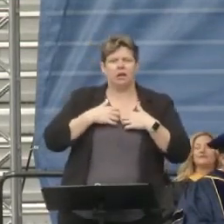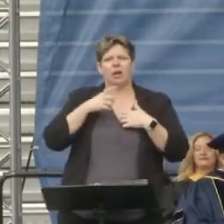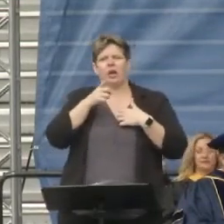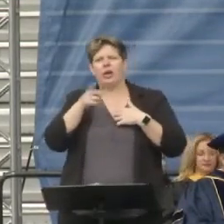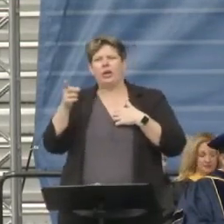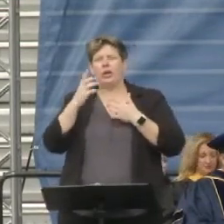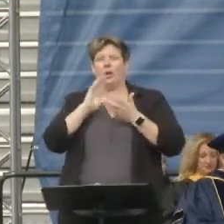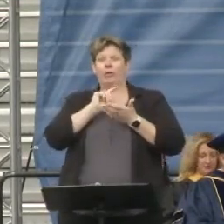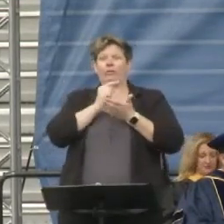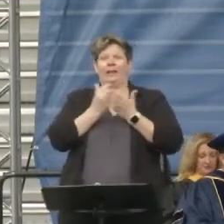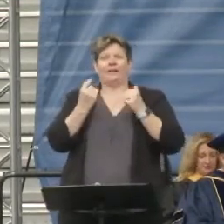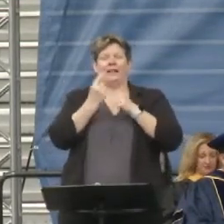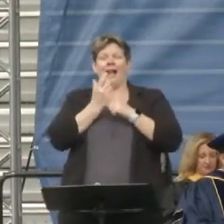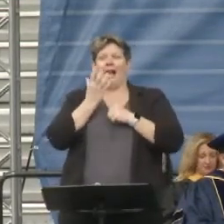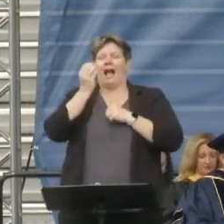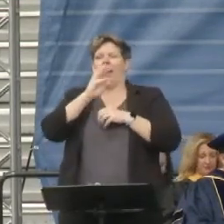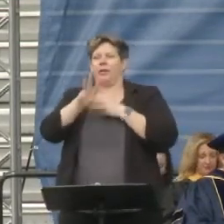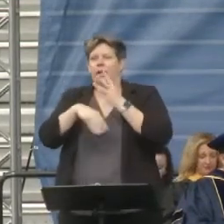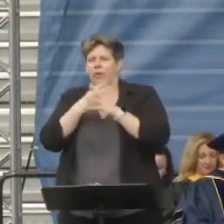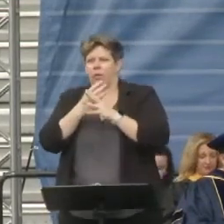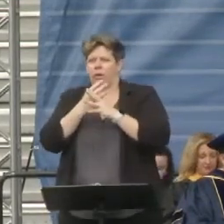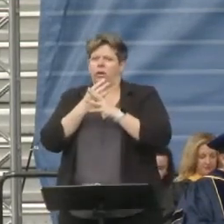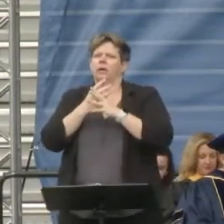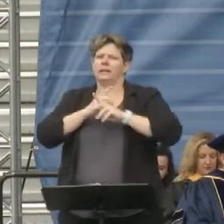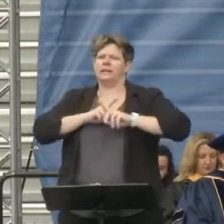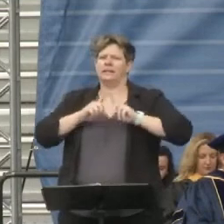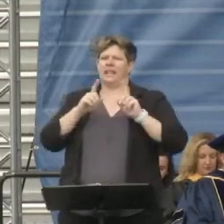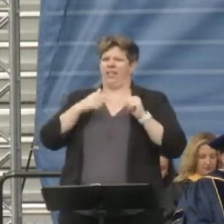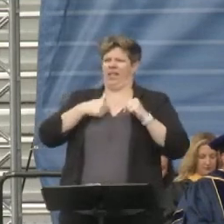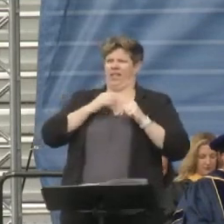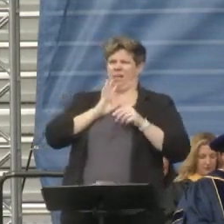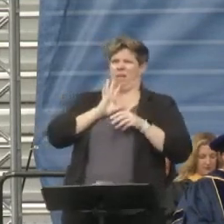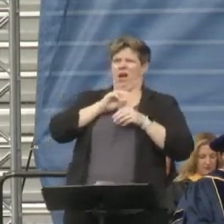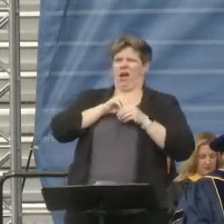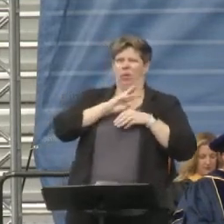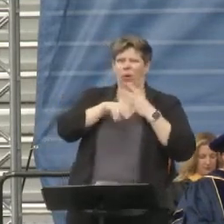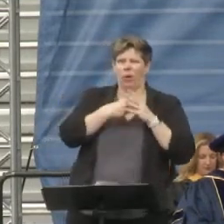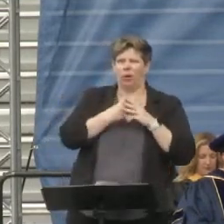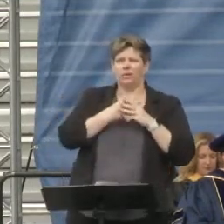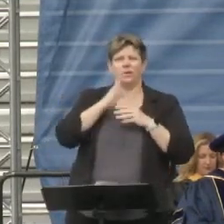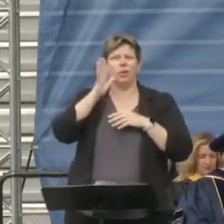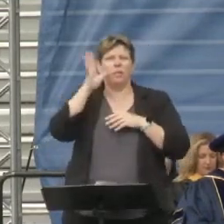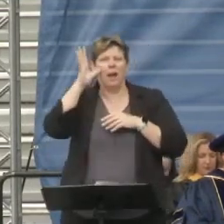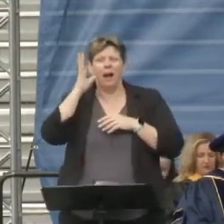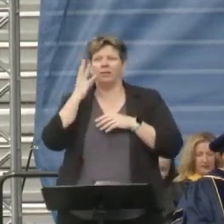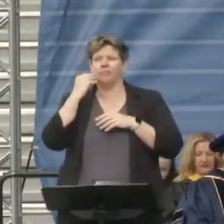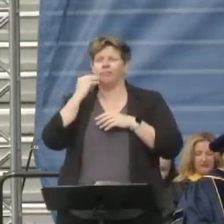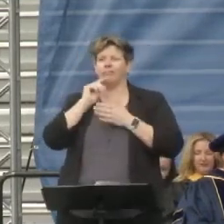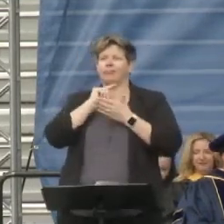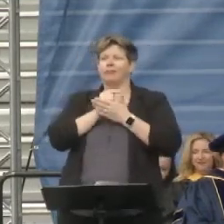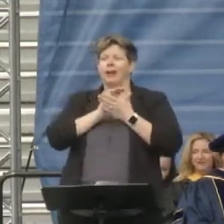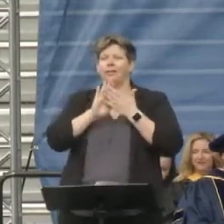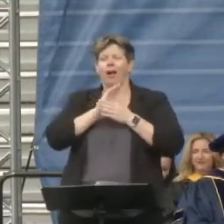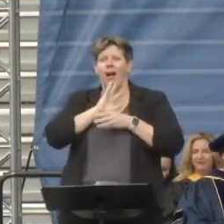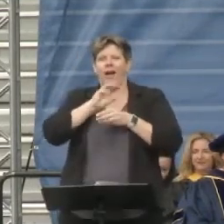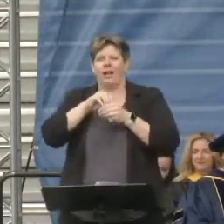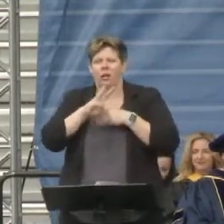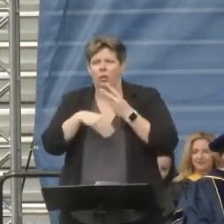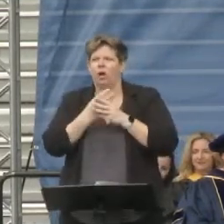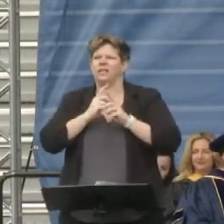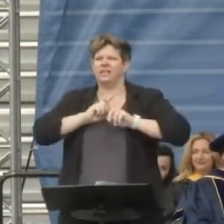enter with this new credential isn't the world that I entered or your parents entered. And I want you to